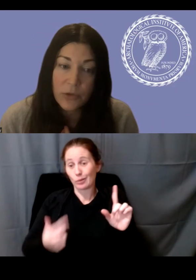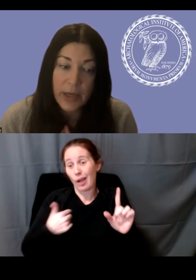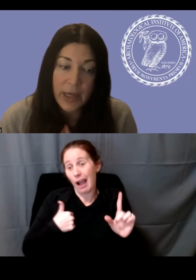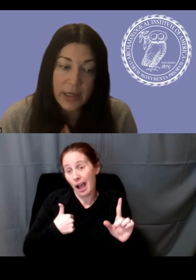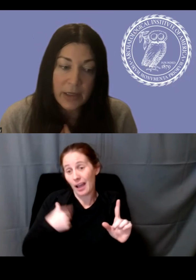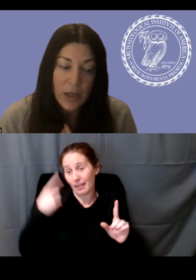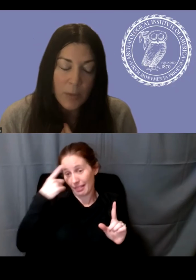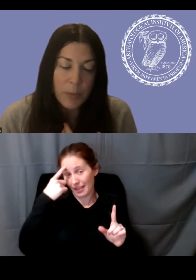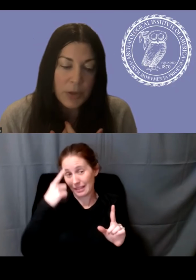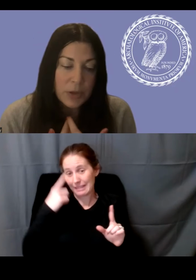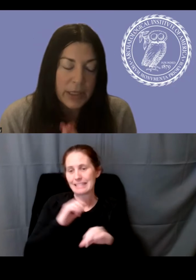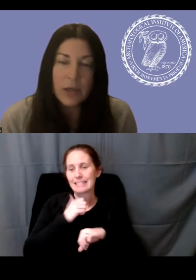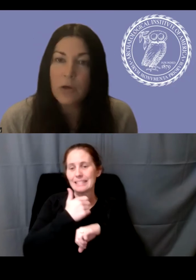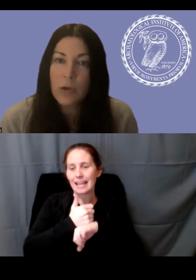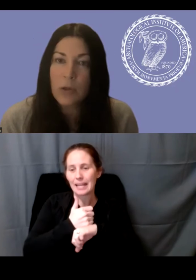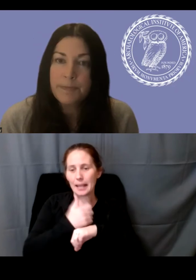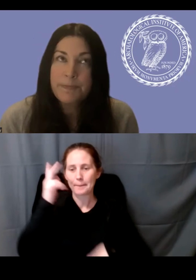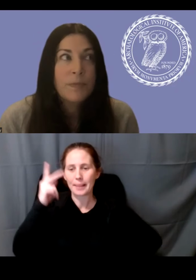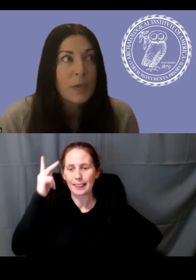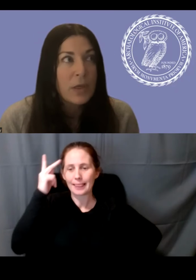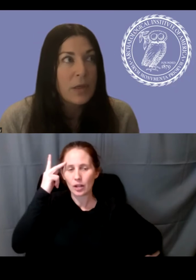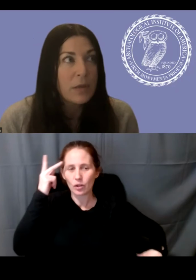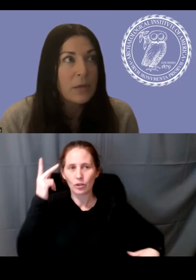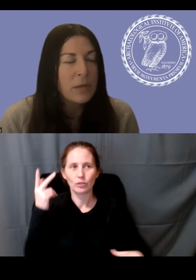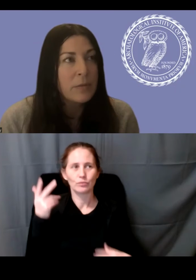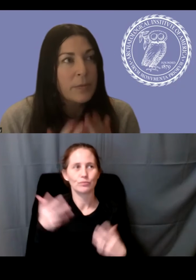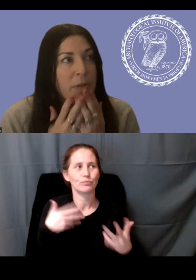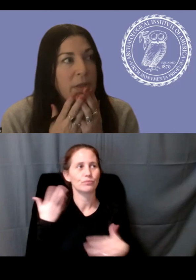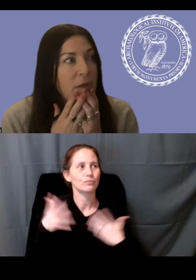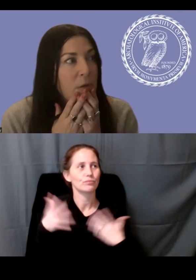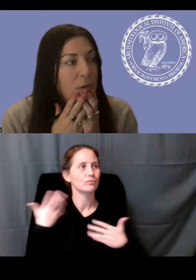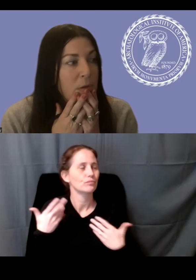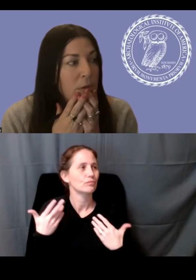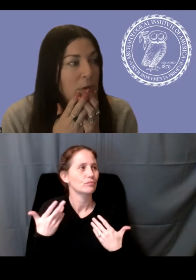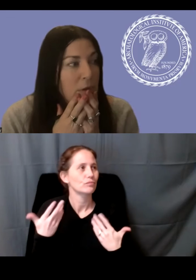is creating political